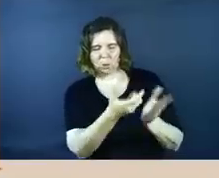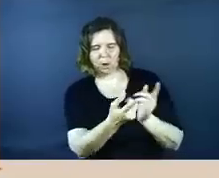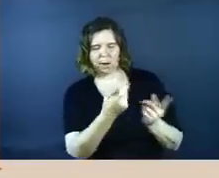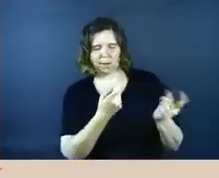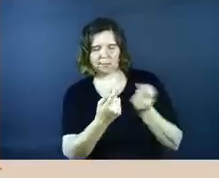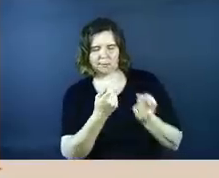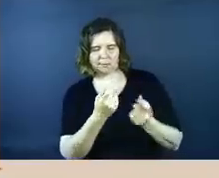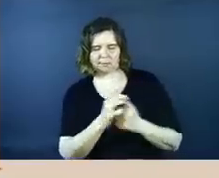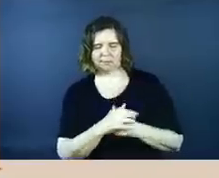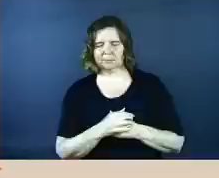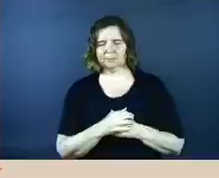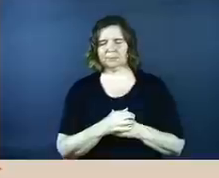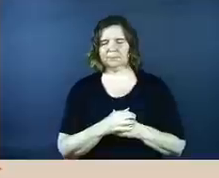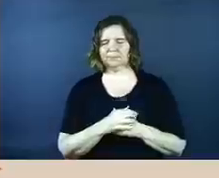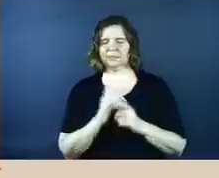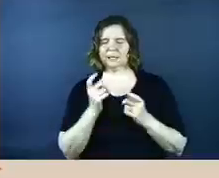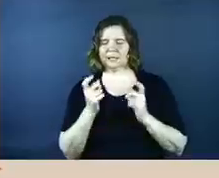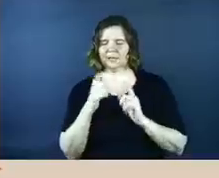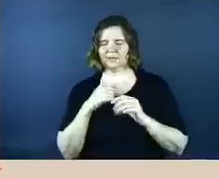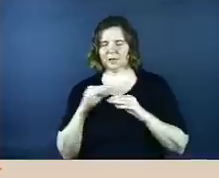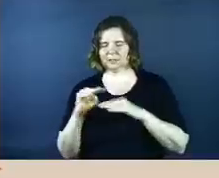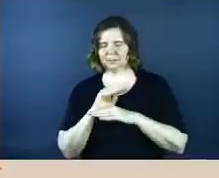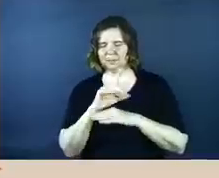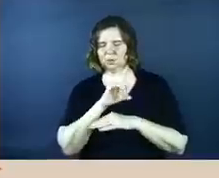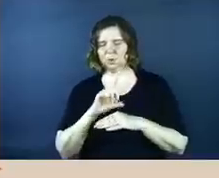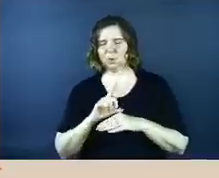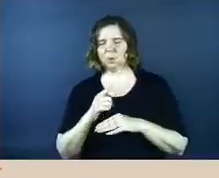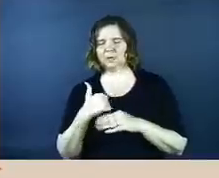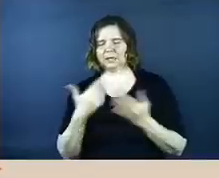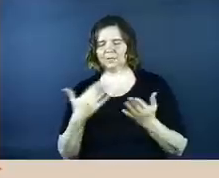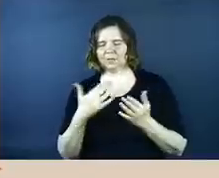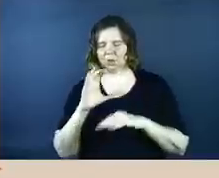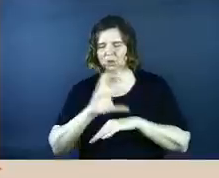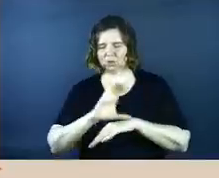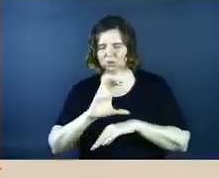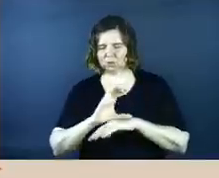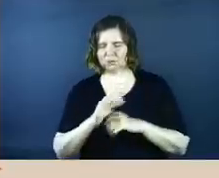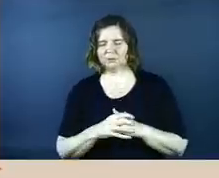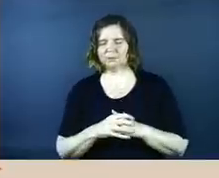questions. Give us a ministry, Lord, even here in the church.